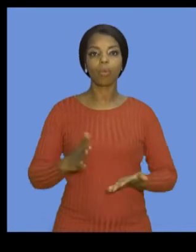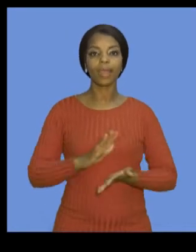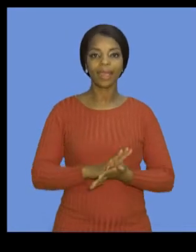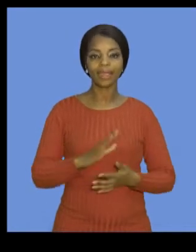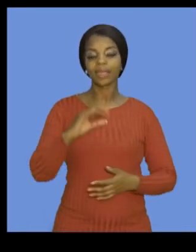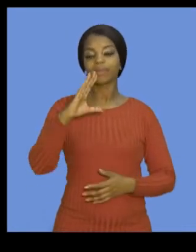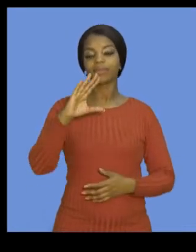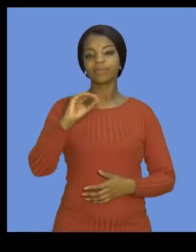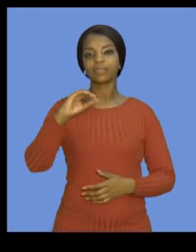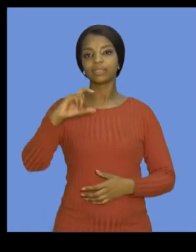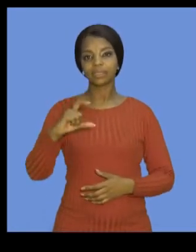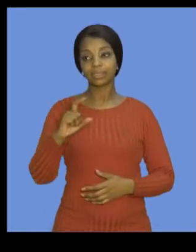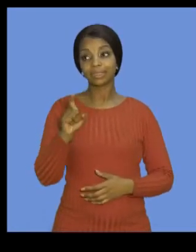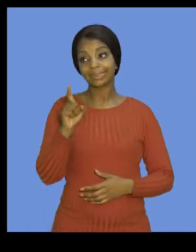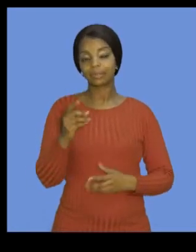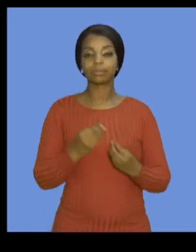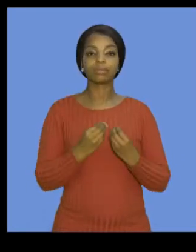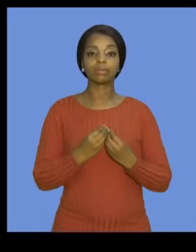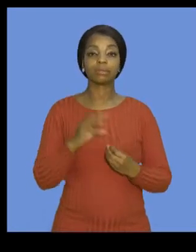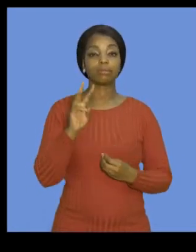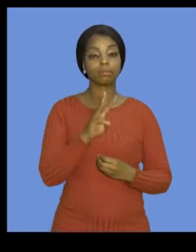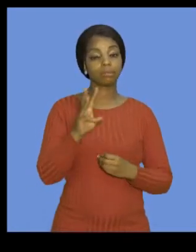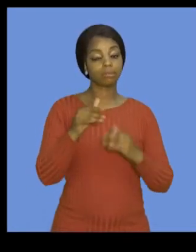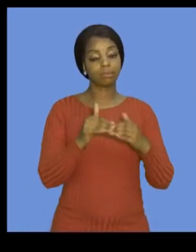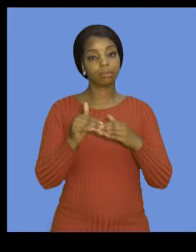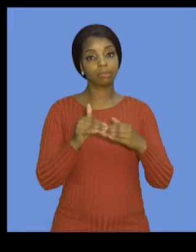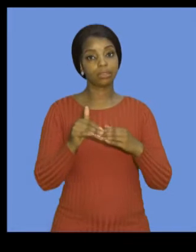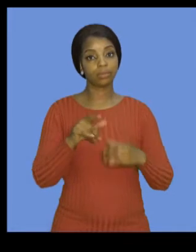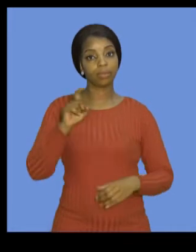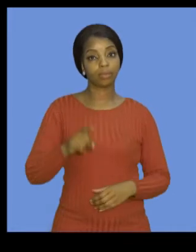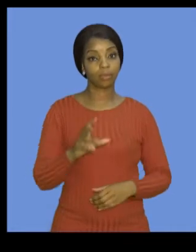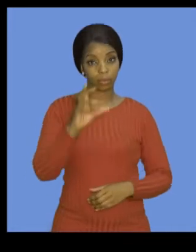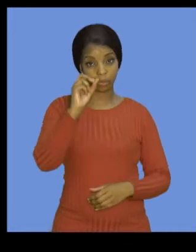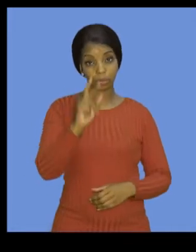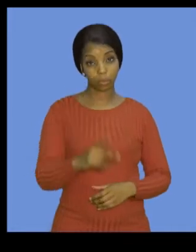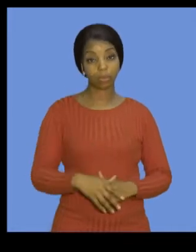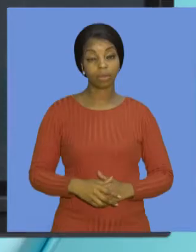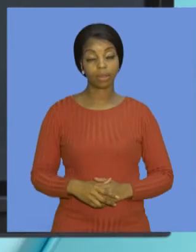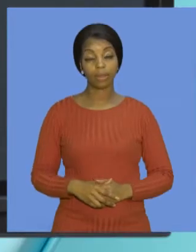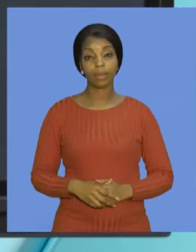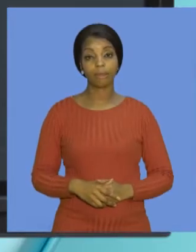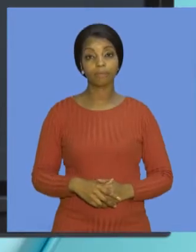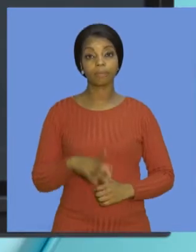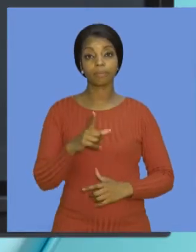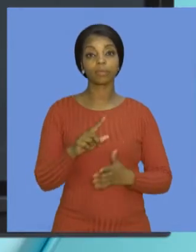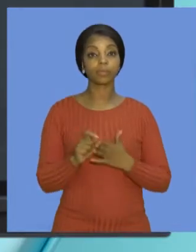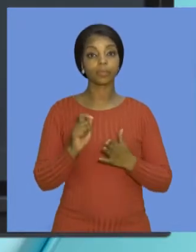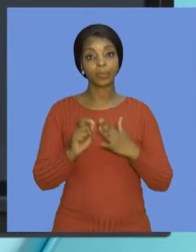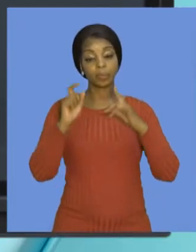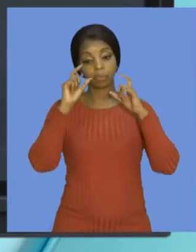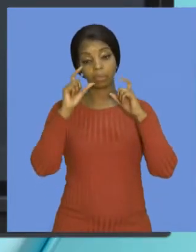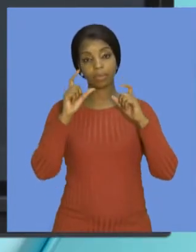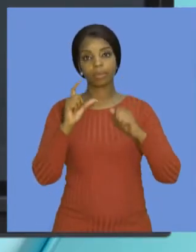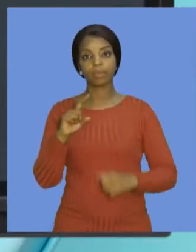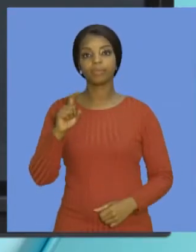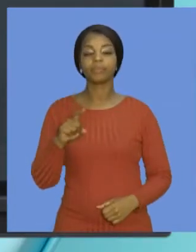or and 50 cents. So those are one of the things that I want you guys to please have a look at when you are rounding off. When they say